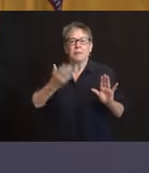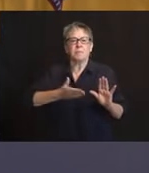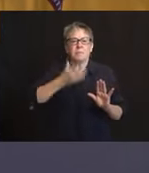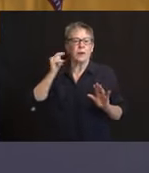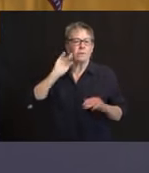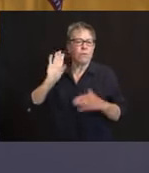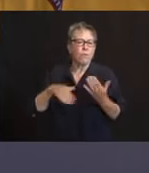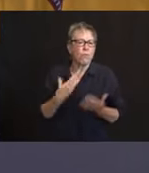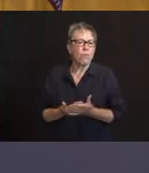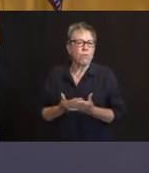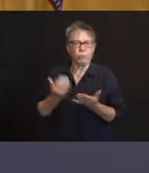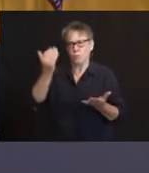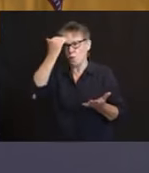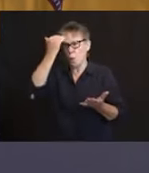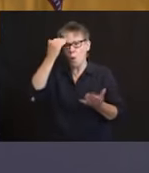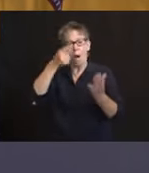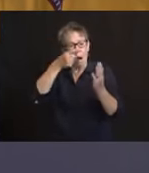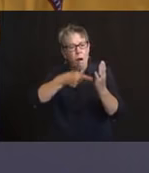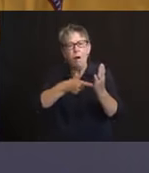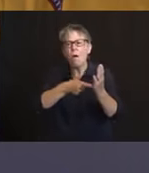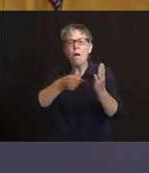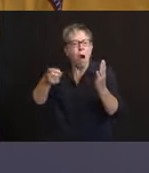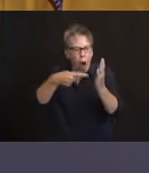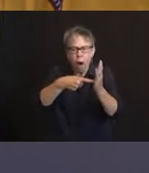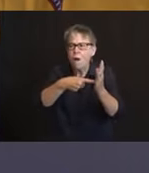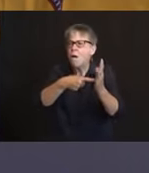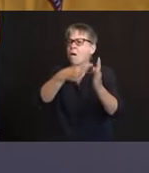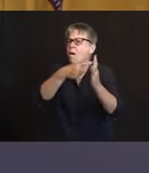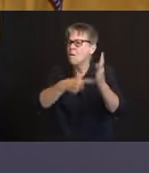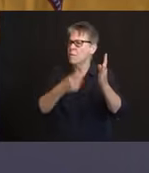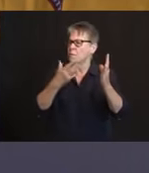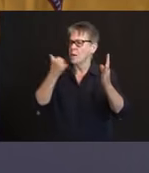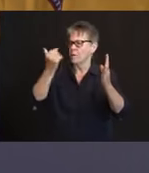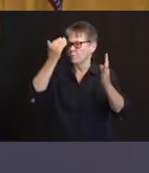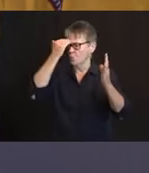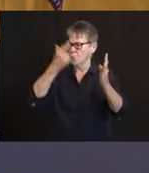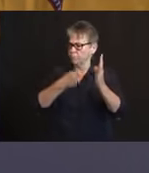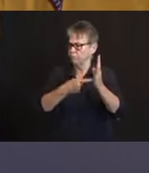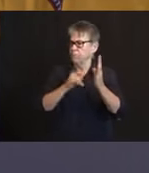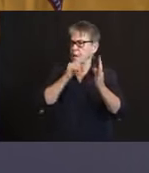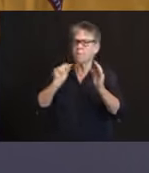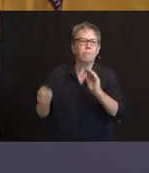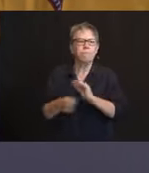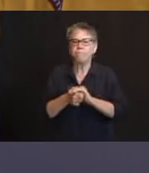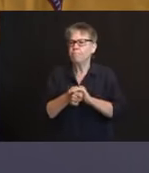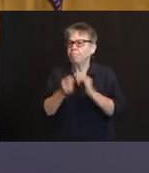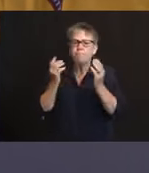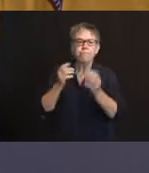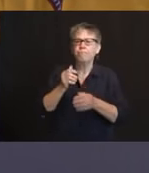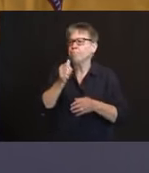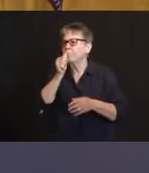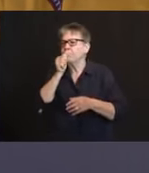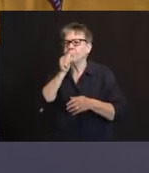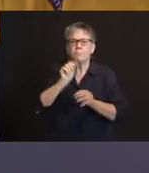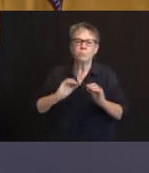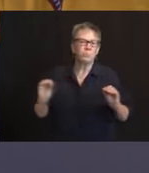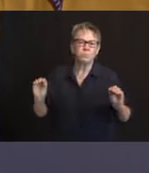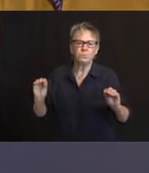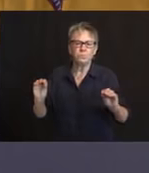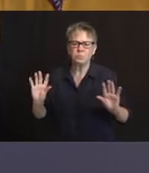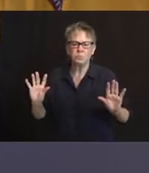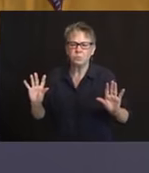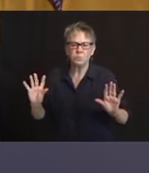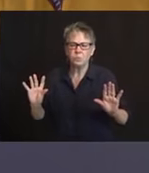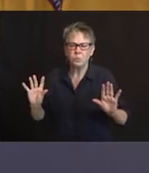In particular, with an emphasis on building, even deepening and building further trust.